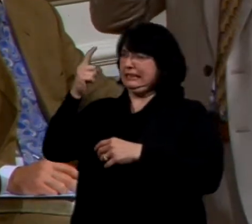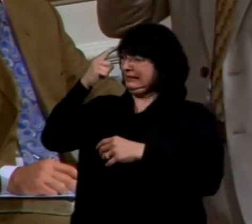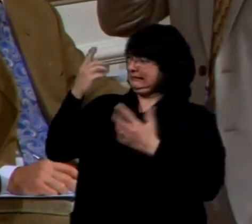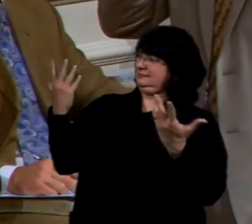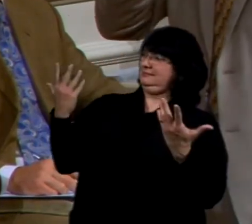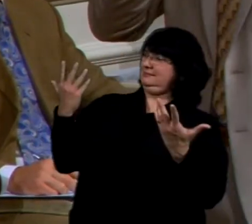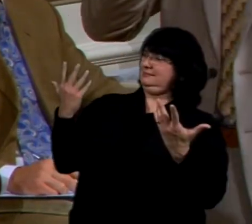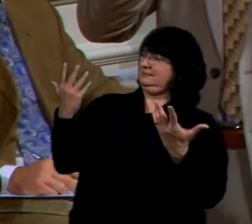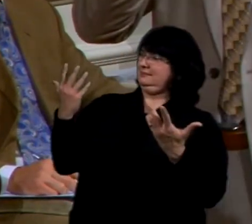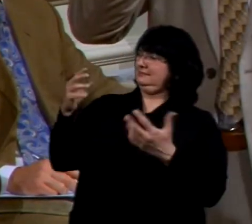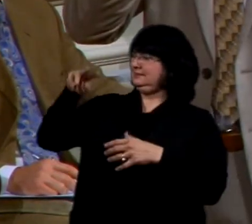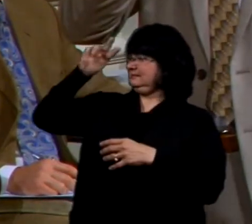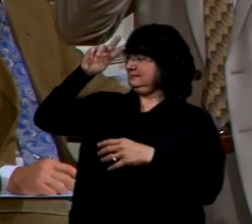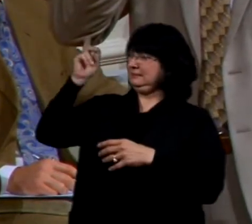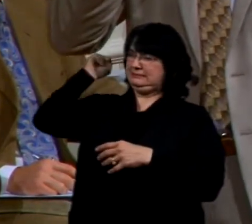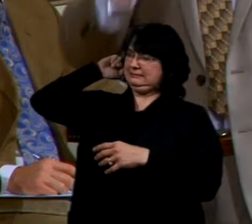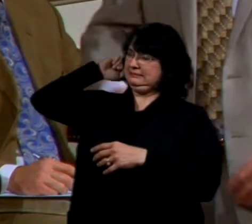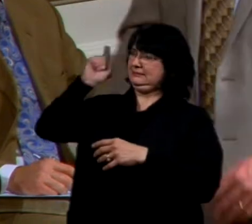how stupid.